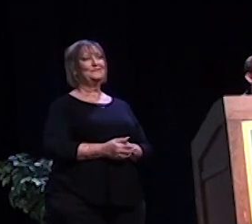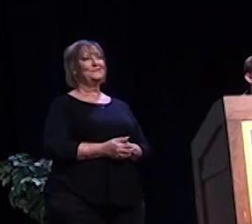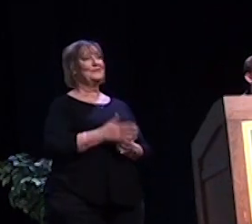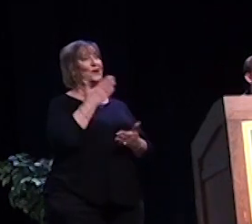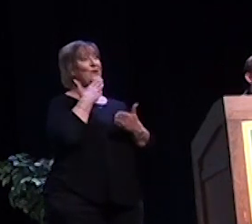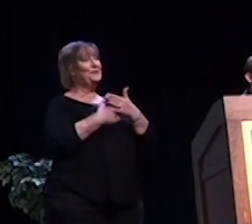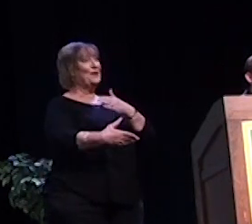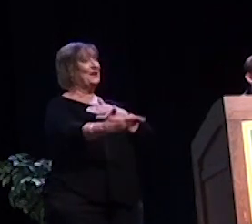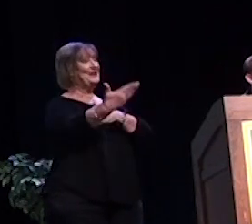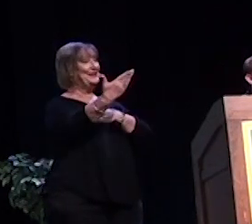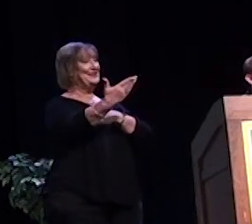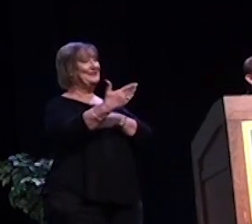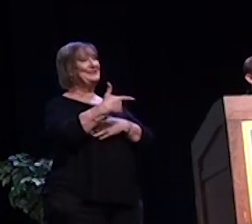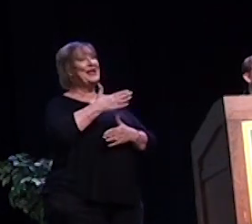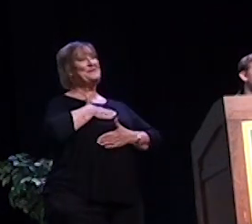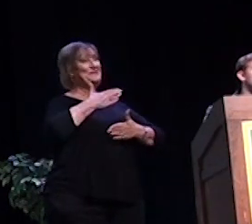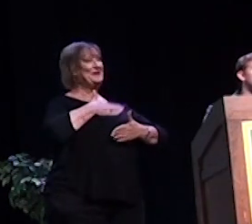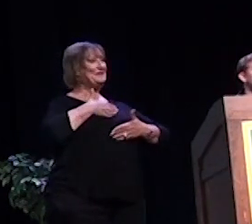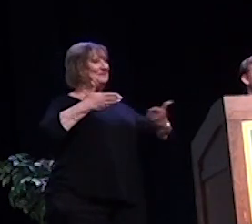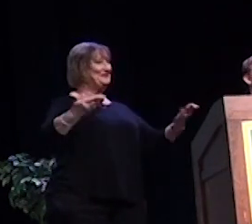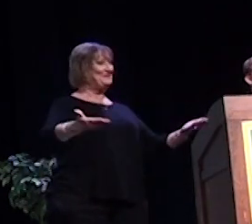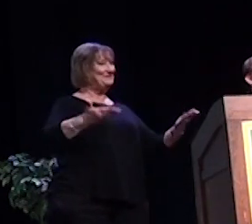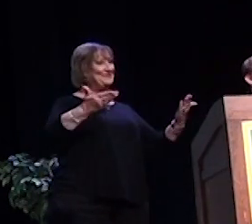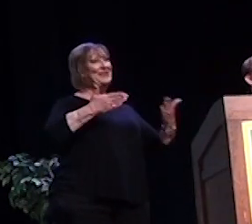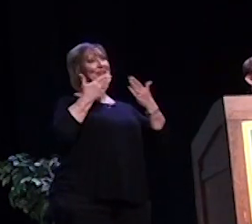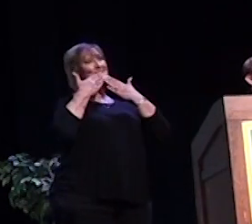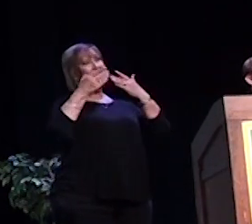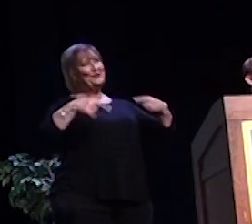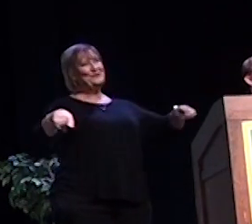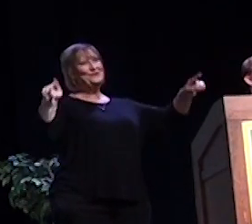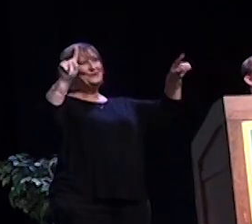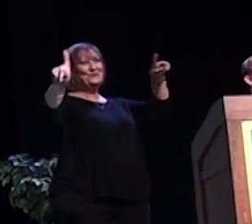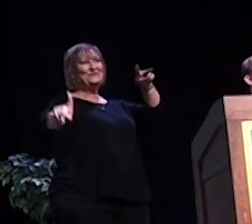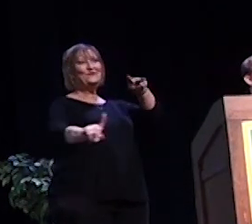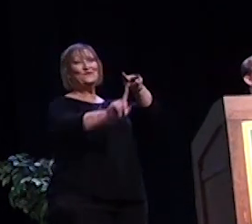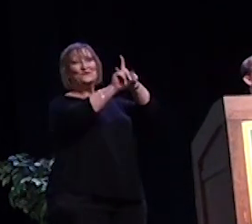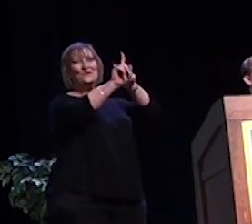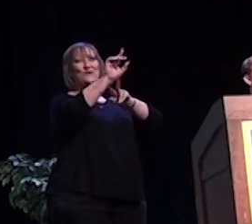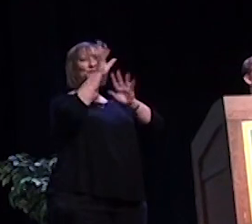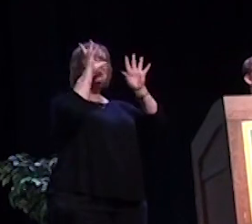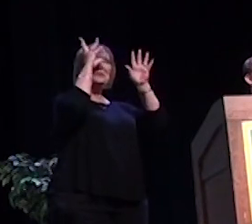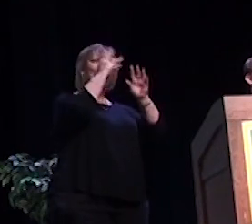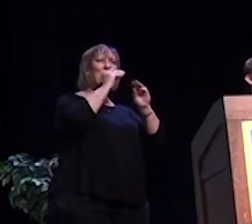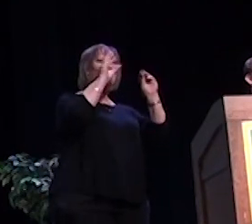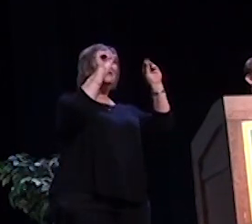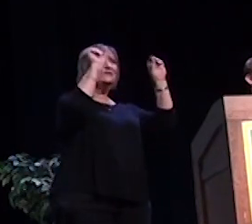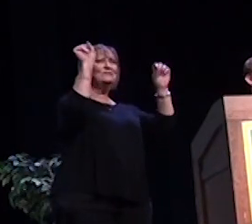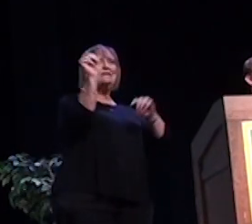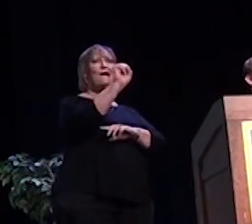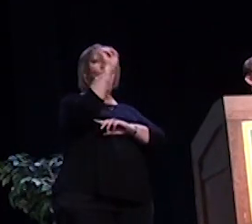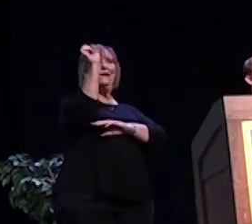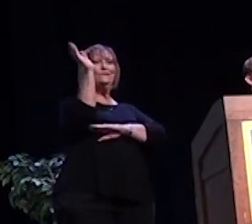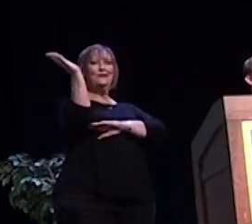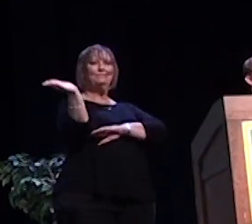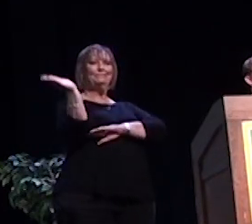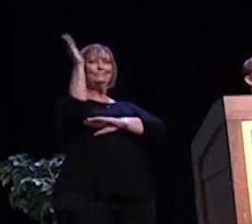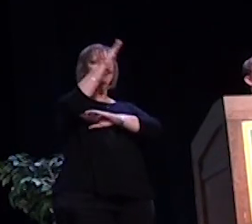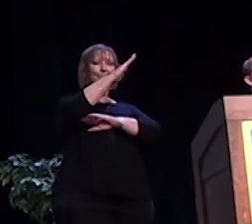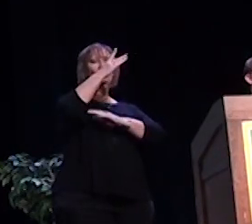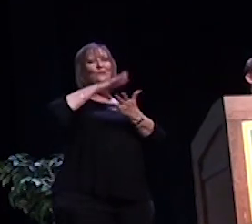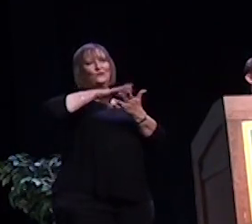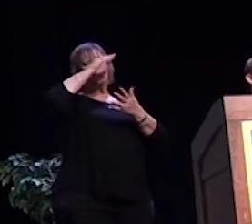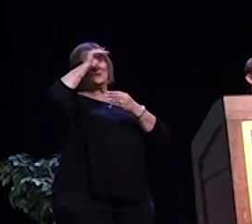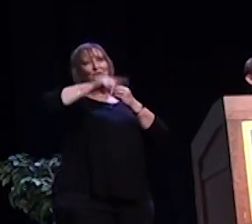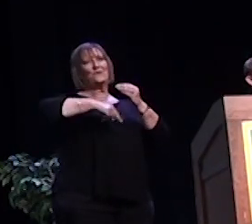Good morning. Happy to be here. Thank you all for taking time out of your weekends on this beautiful Saturday to be with us and learn a little bit more